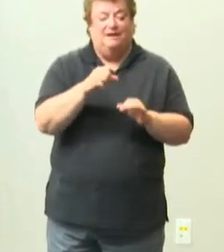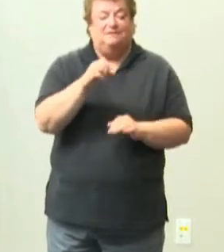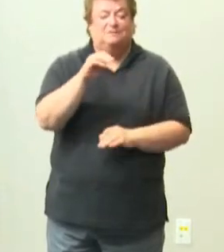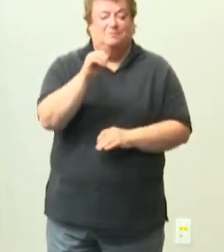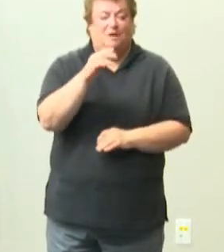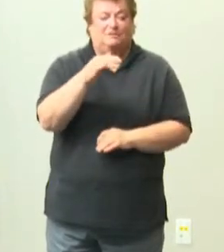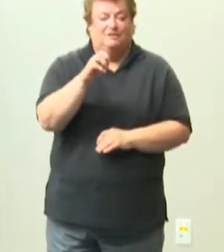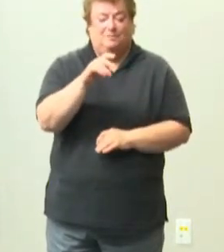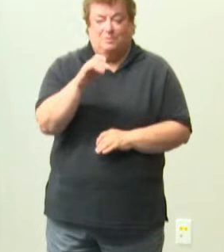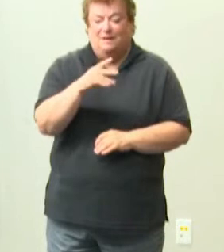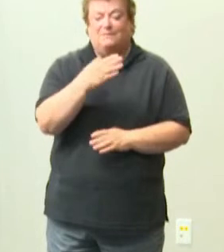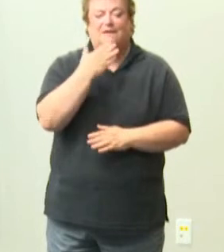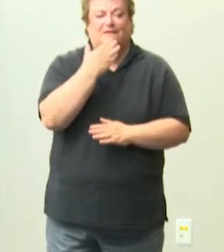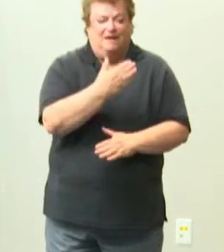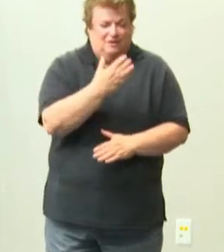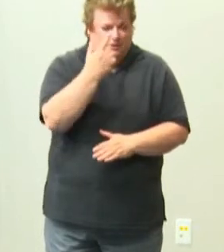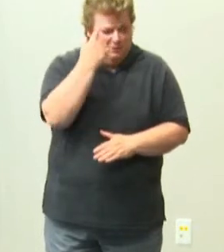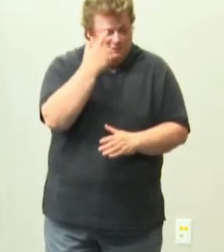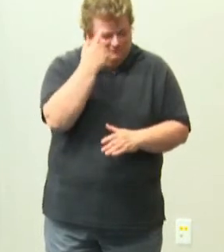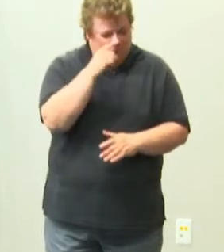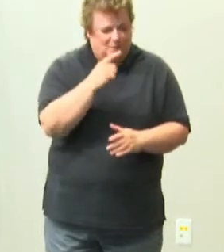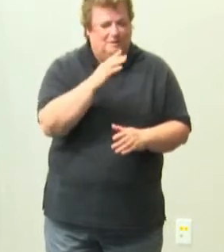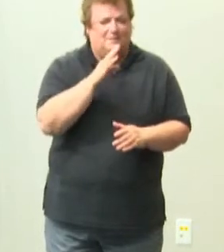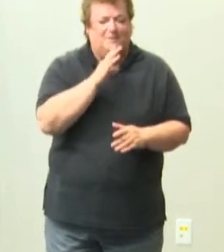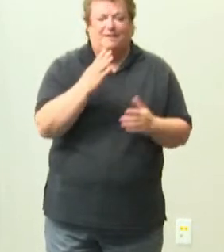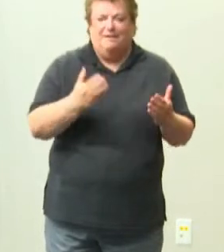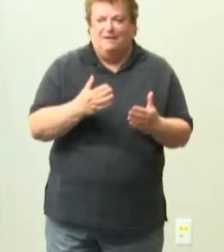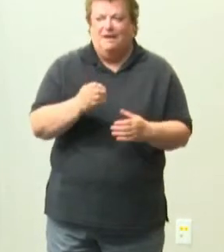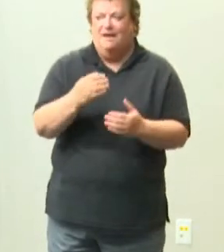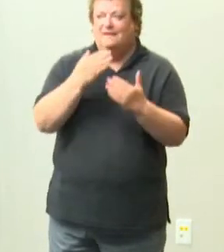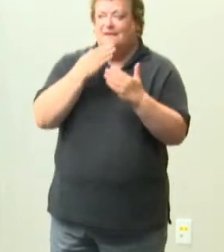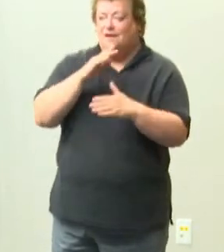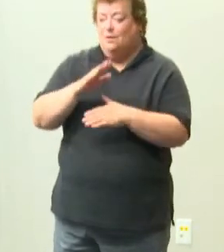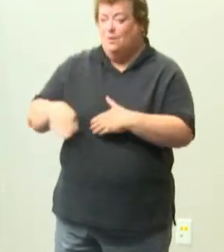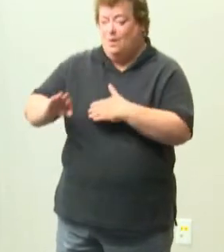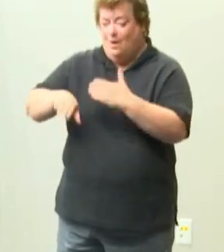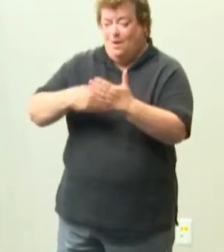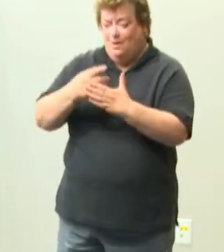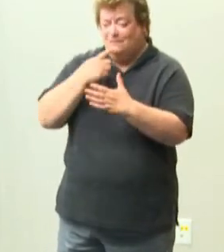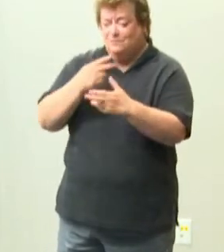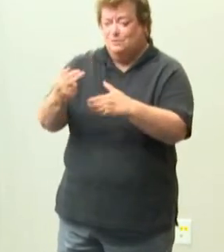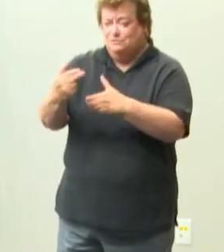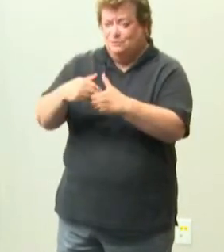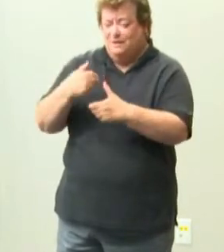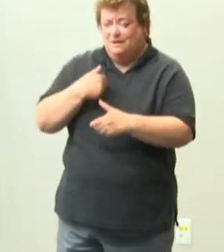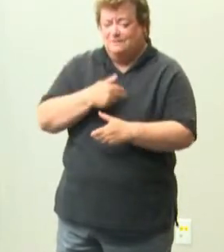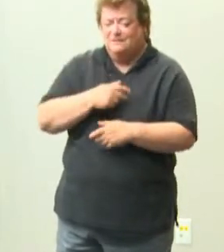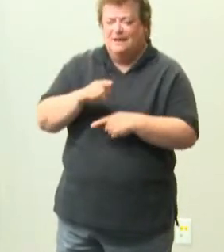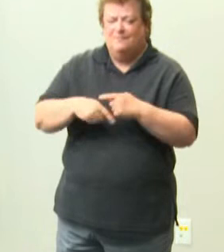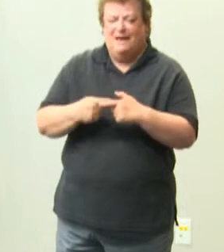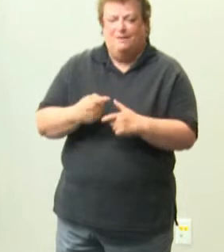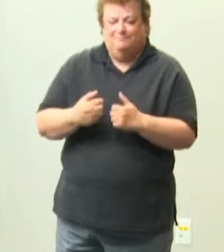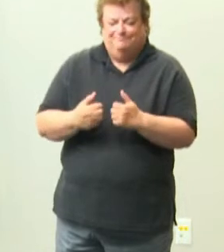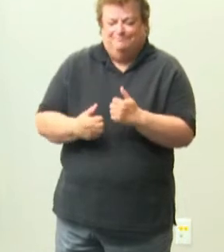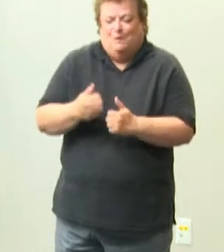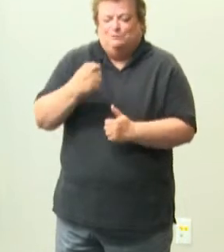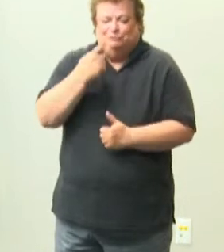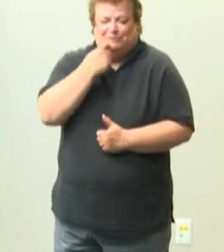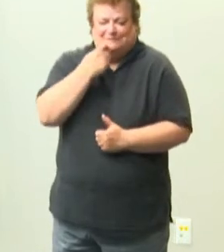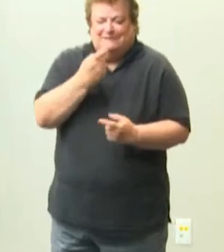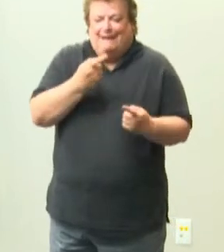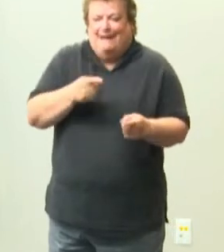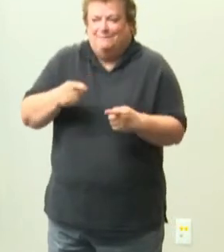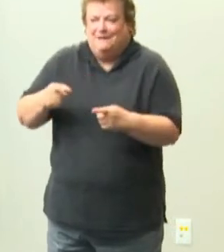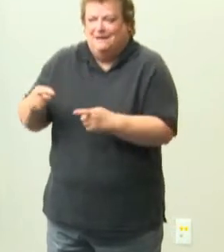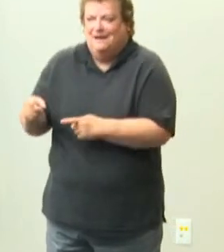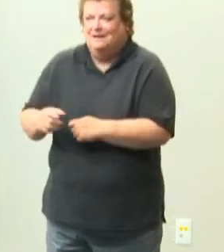Prop. Thank you so much, Margie, for being here. And thank you to everyone for joining us to learn about the latest local developments. I also want to